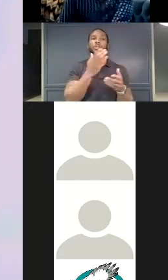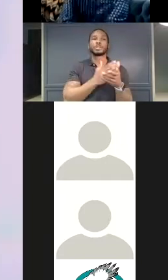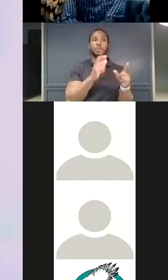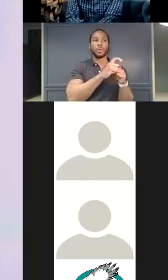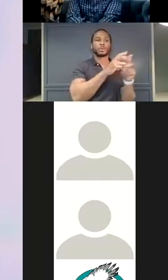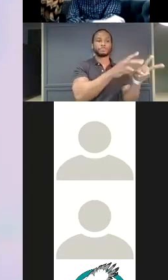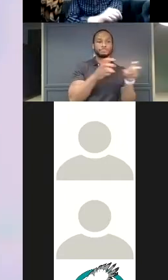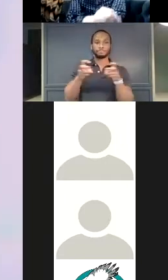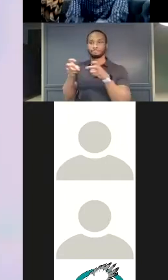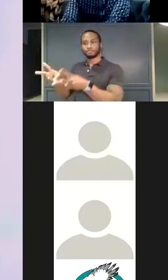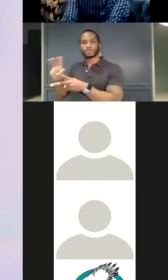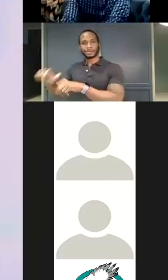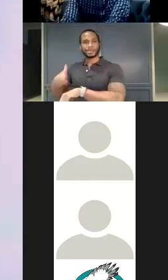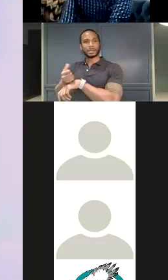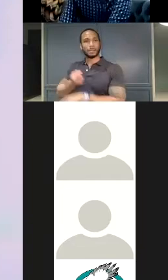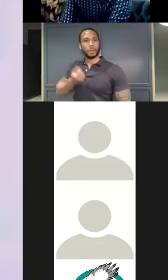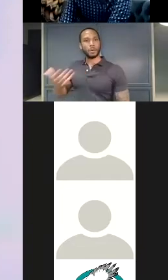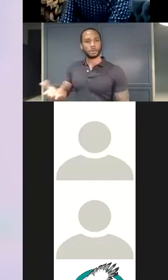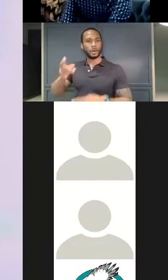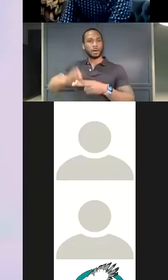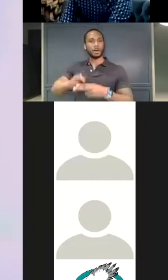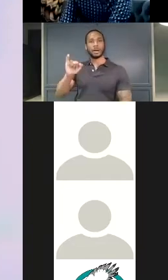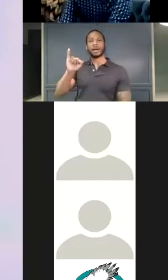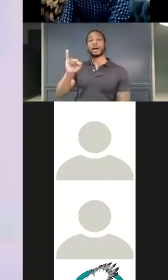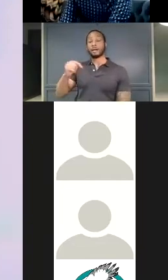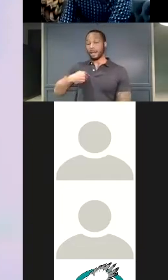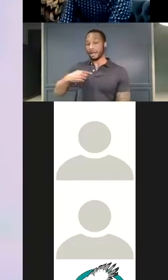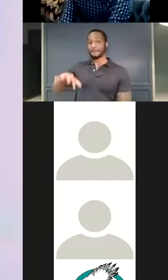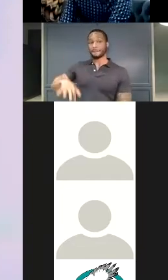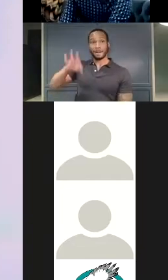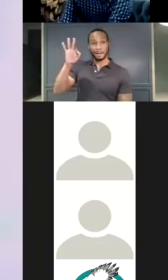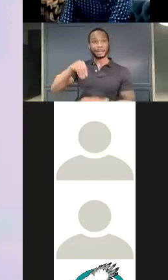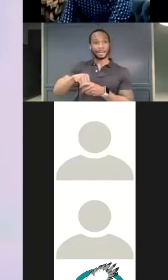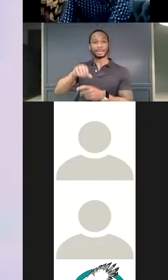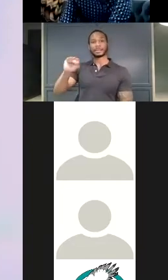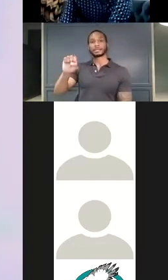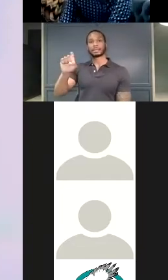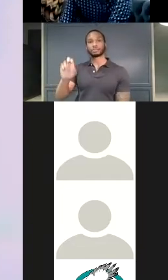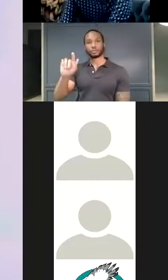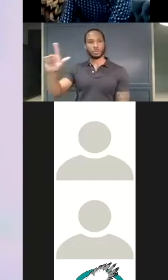created the poem, I find in sexual acts a wish to form other selves.